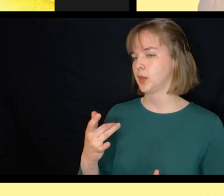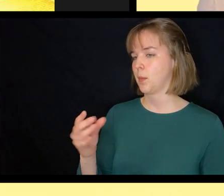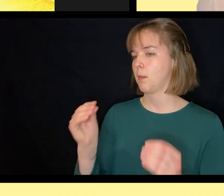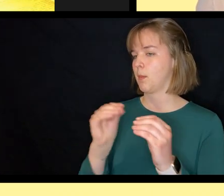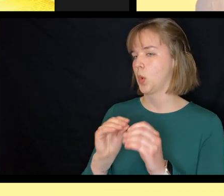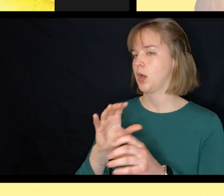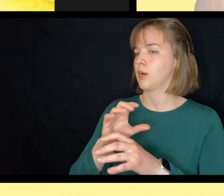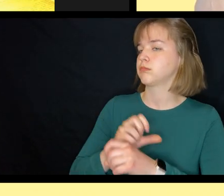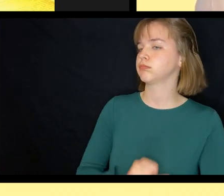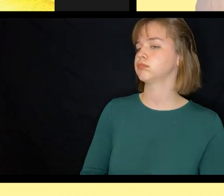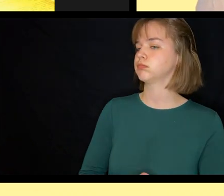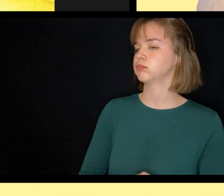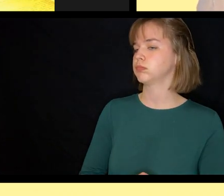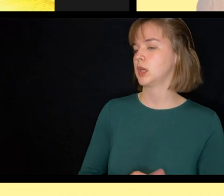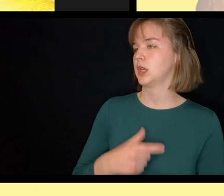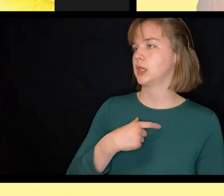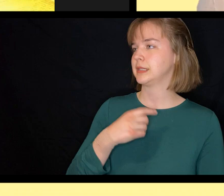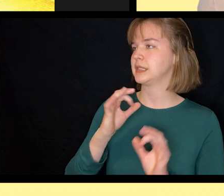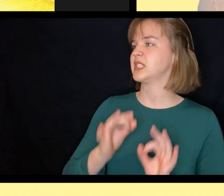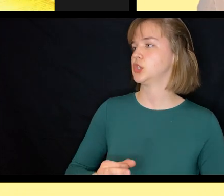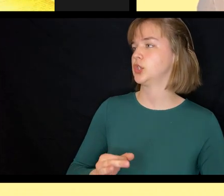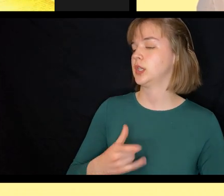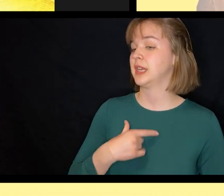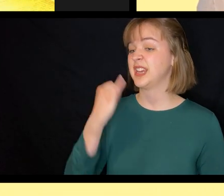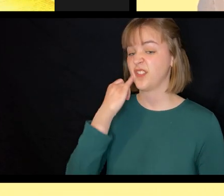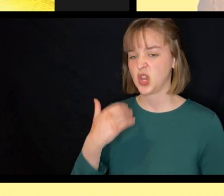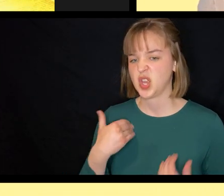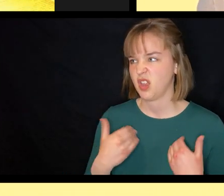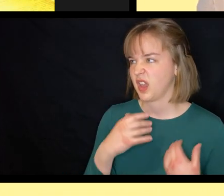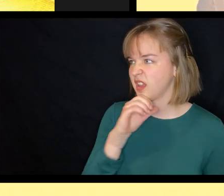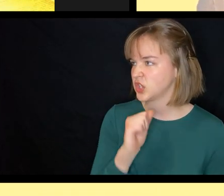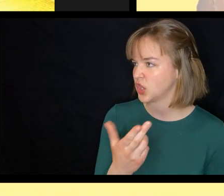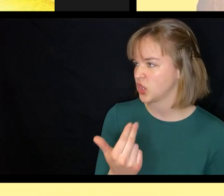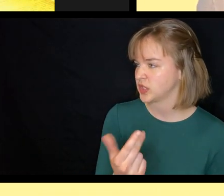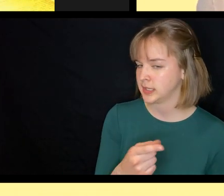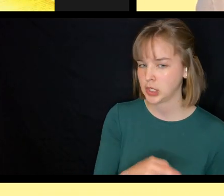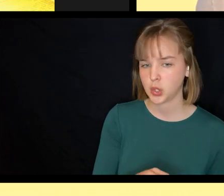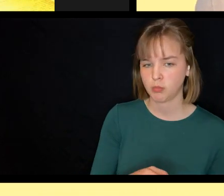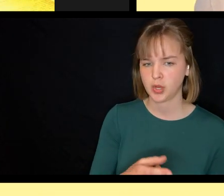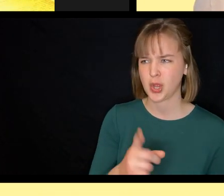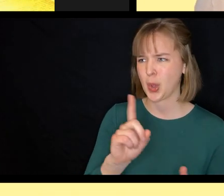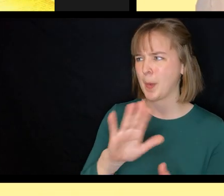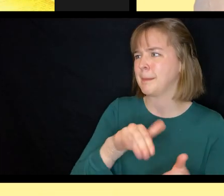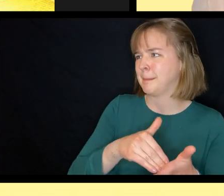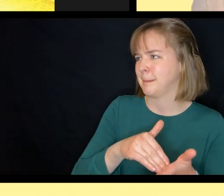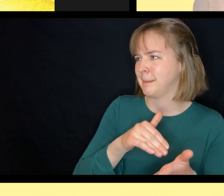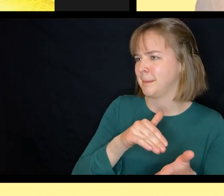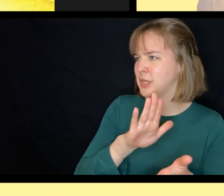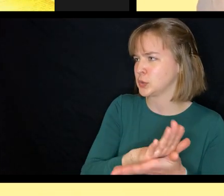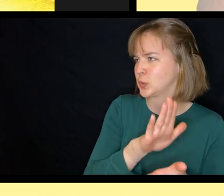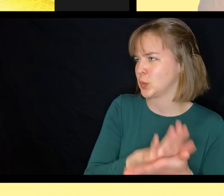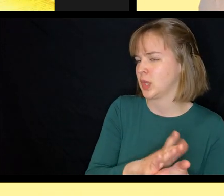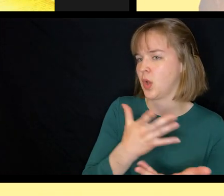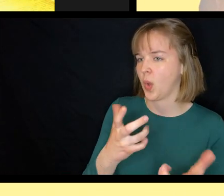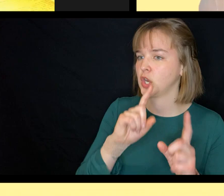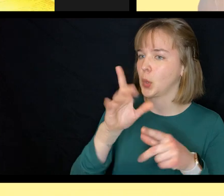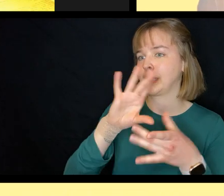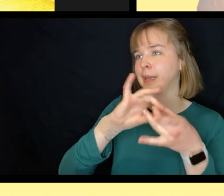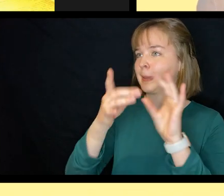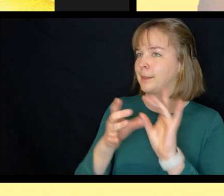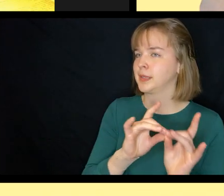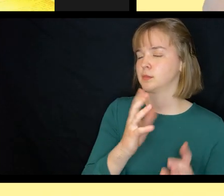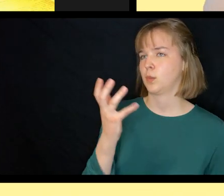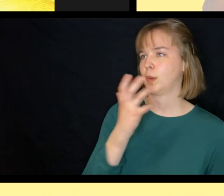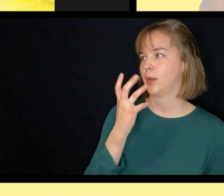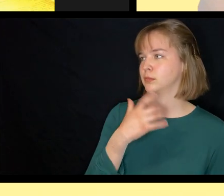the Olympics, Paralympics one day. Like that's crazy to know that Hmm. already as a Yeah. middle schooler. Like, oh wow, Yeah. that's